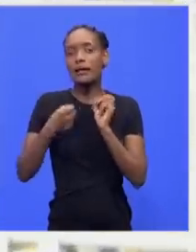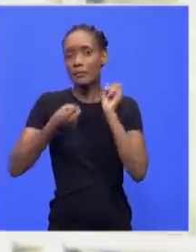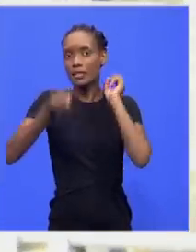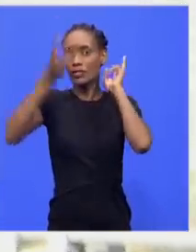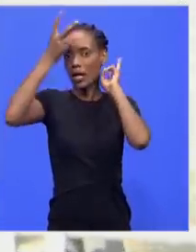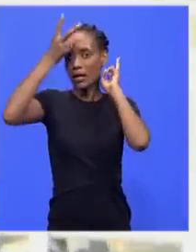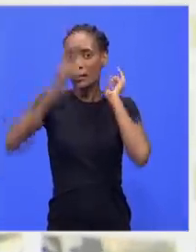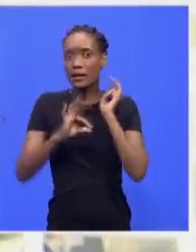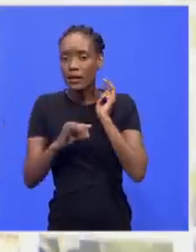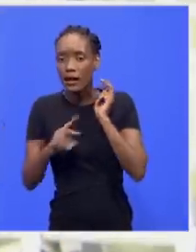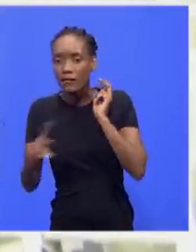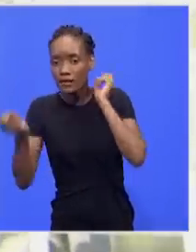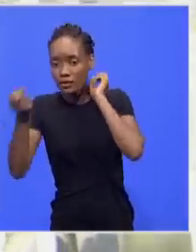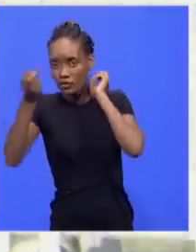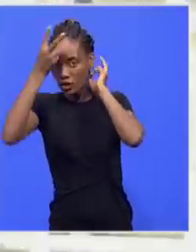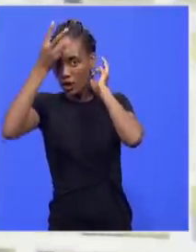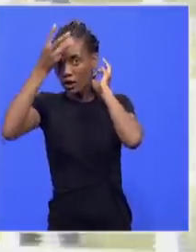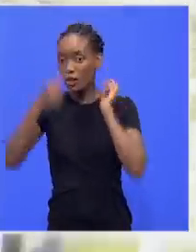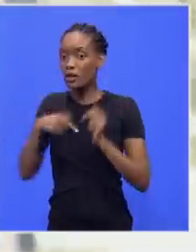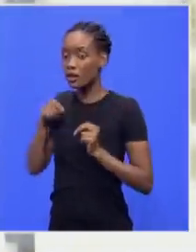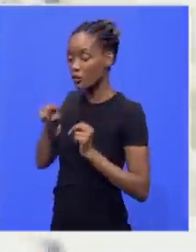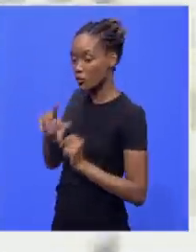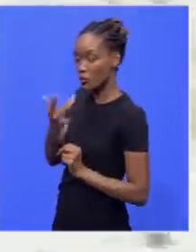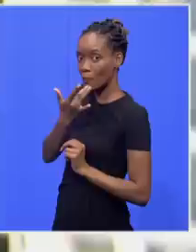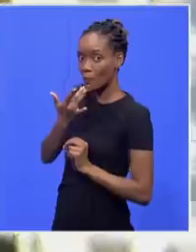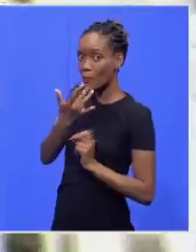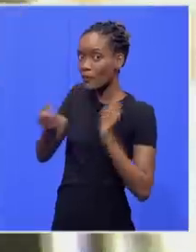jailer, every day. So you'd rather go to prison?